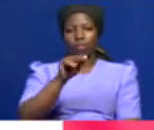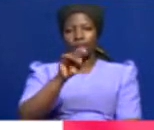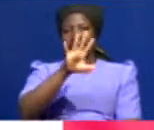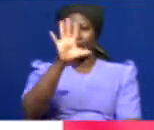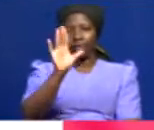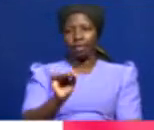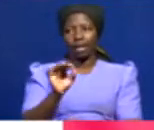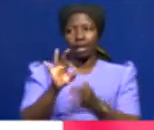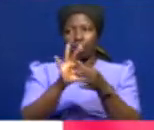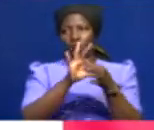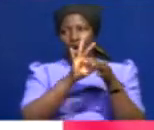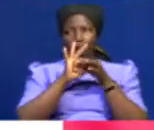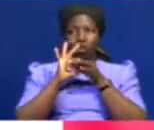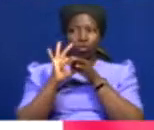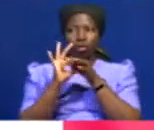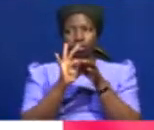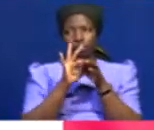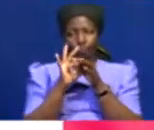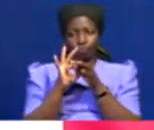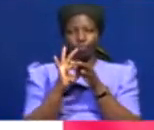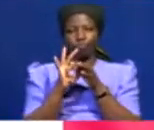coalition.